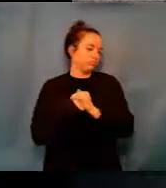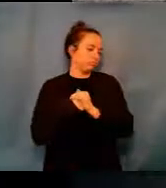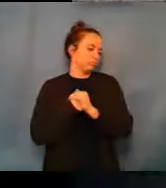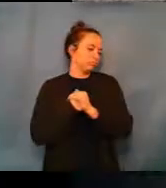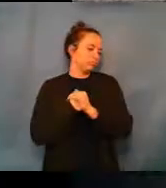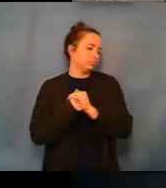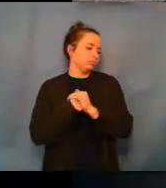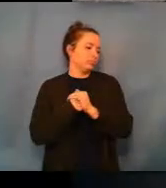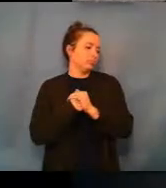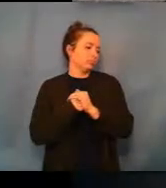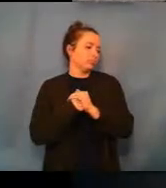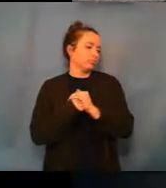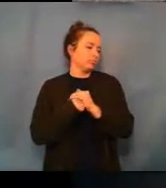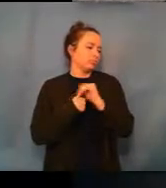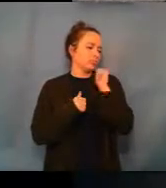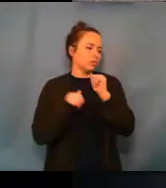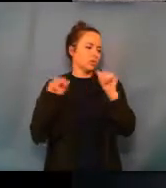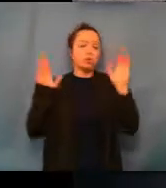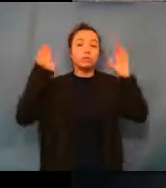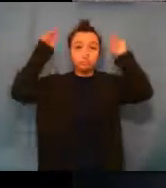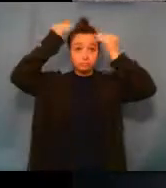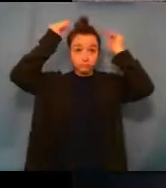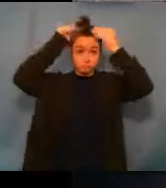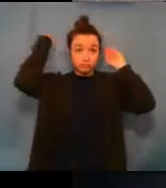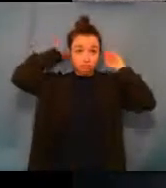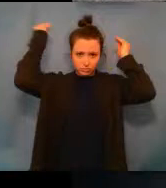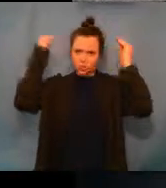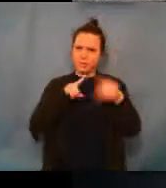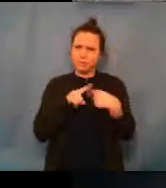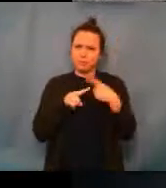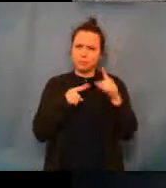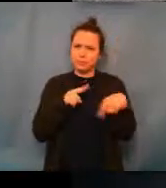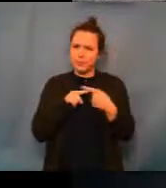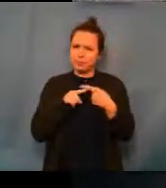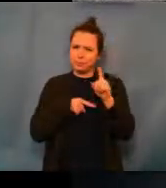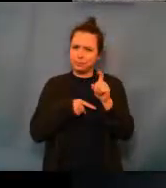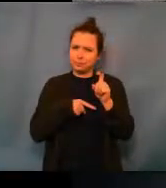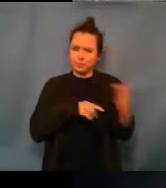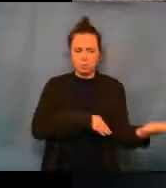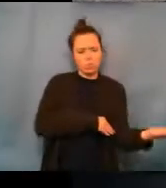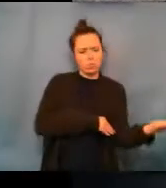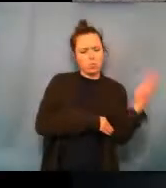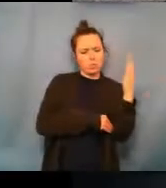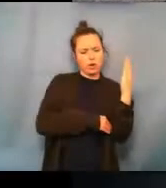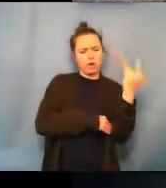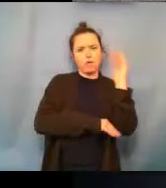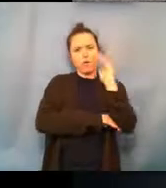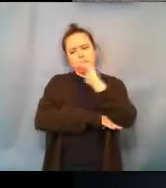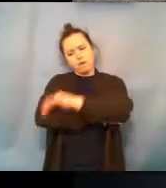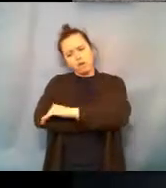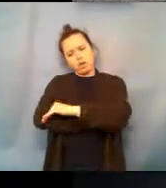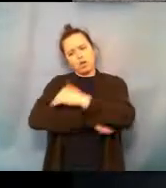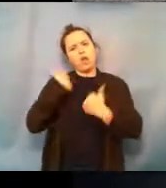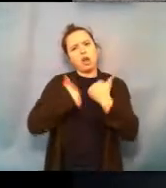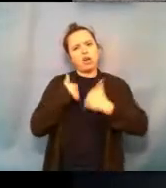All right, the little girl's doing her hair. When do you get ready? In the morning, before lunch, or after